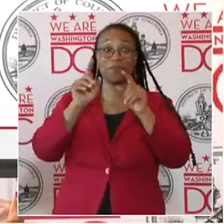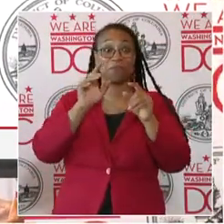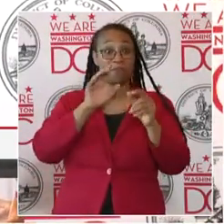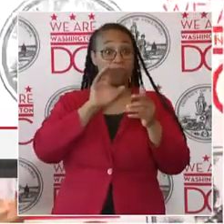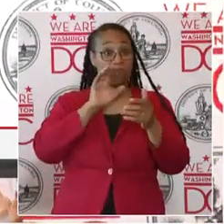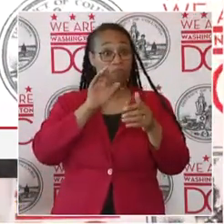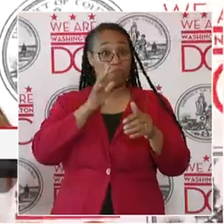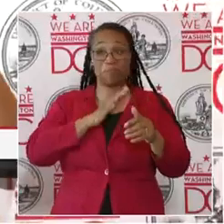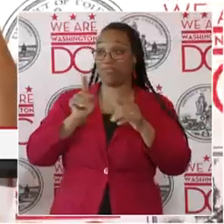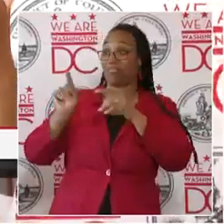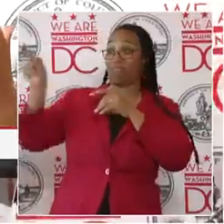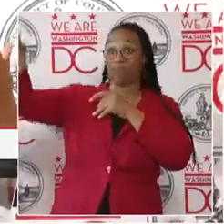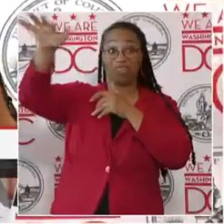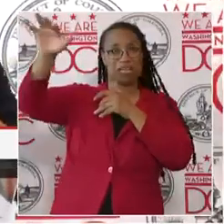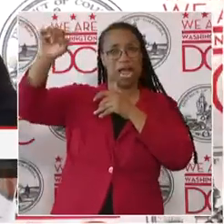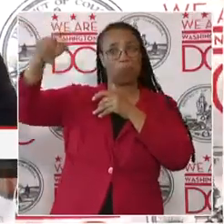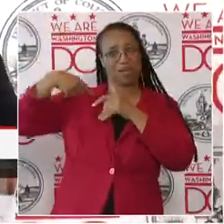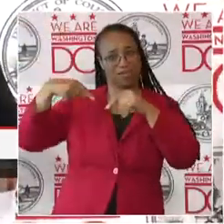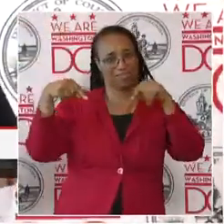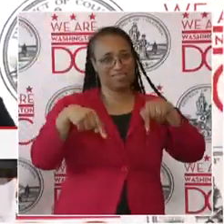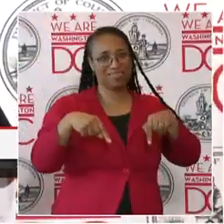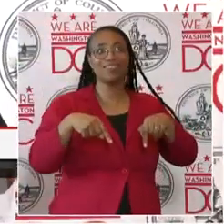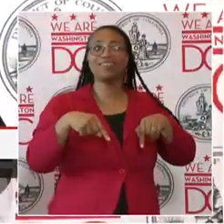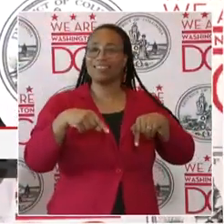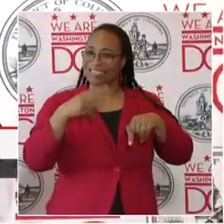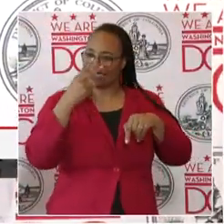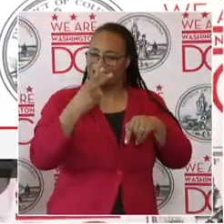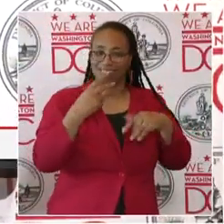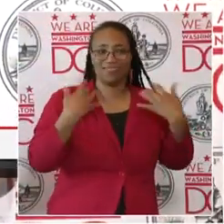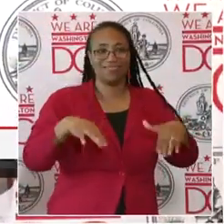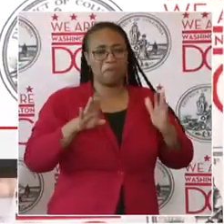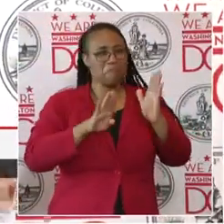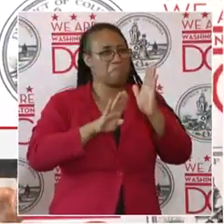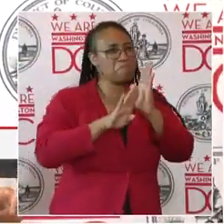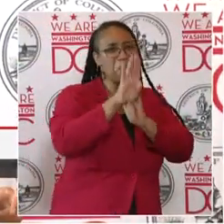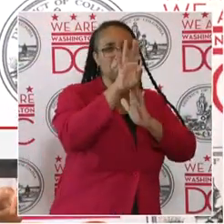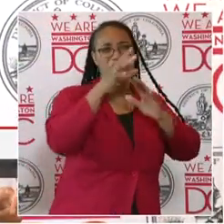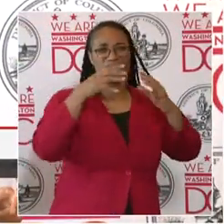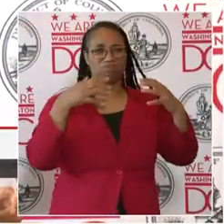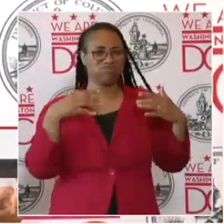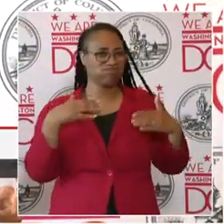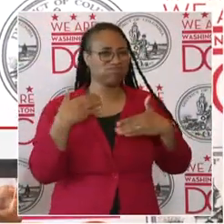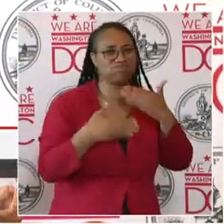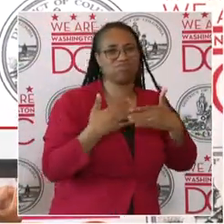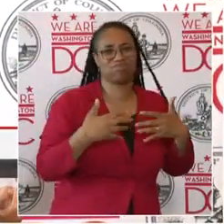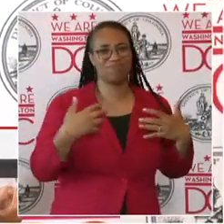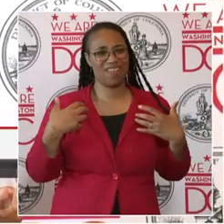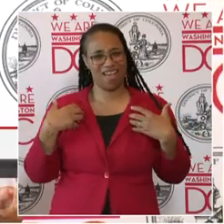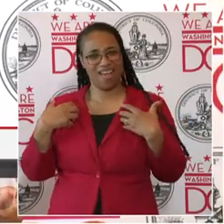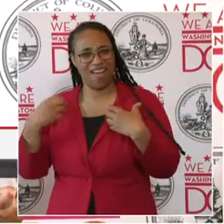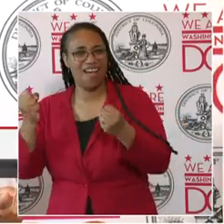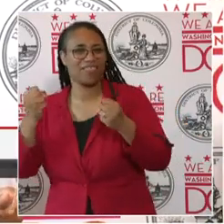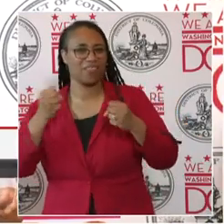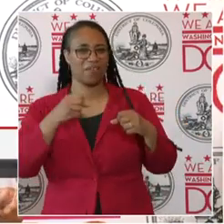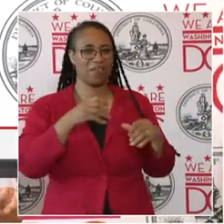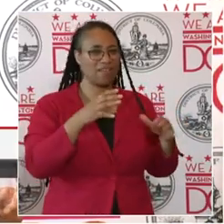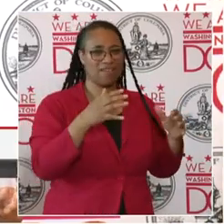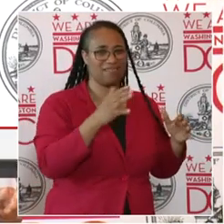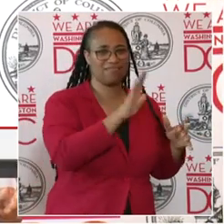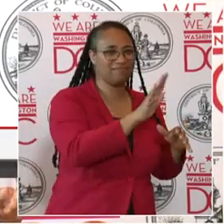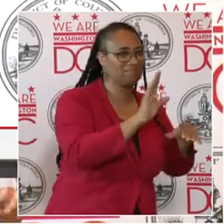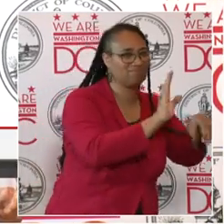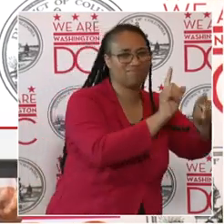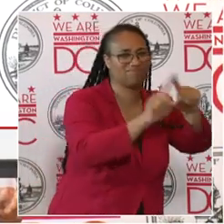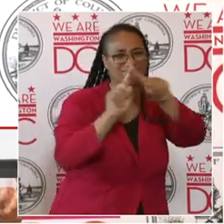have excelled in health and wellness, in community activism, and in business.